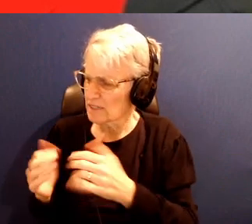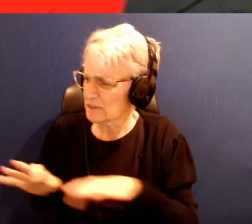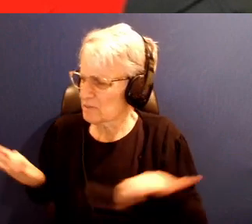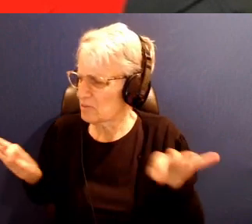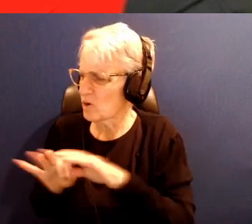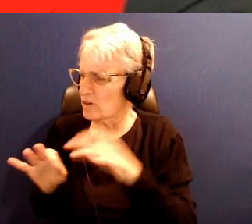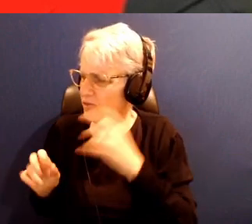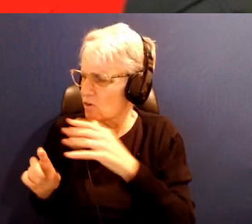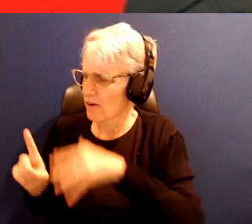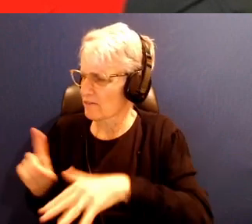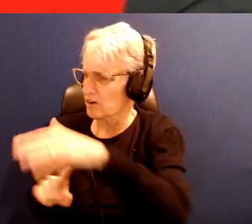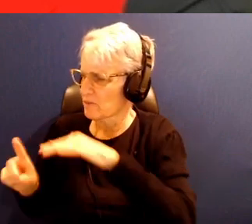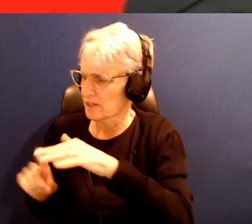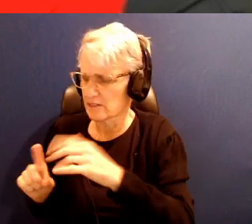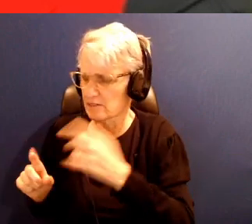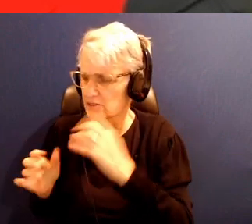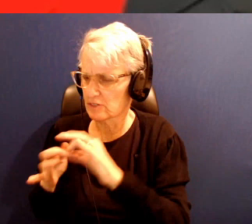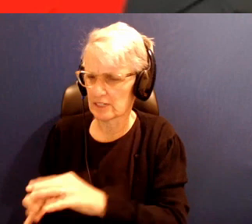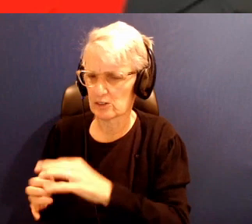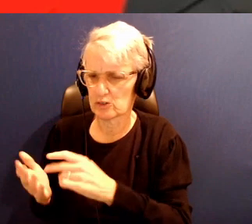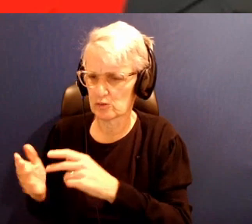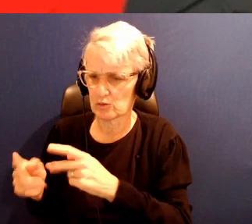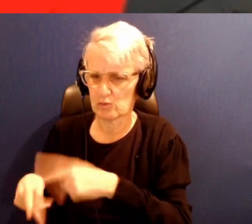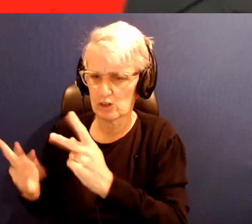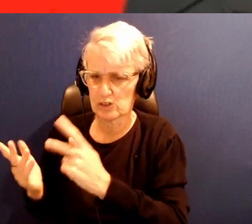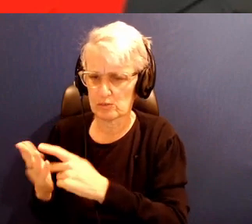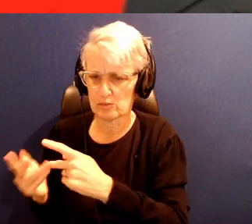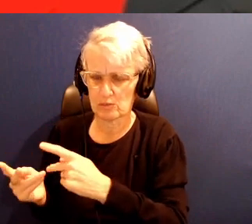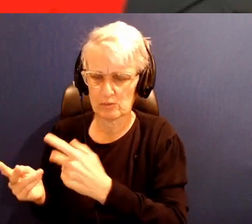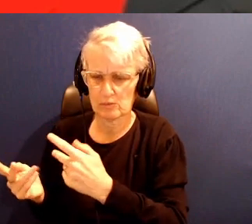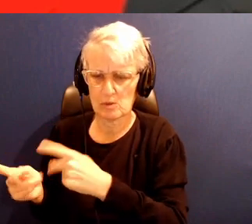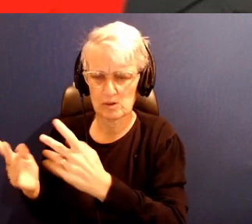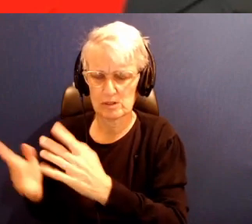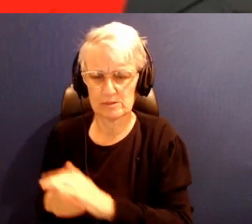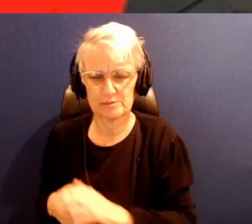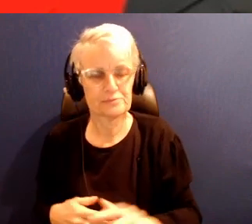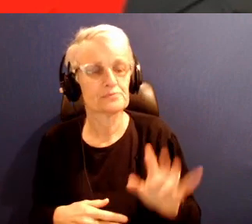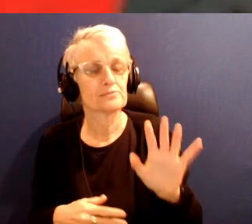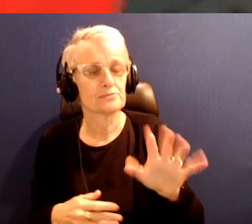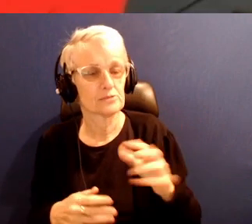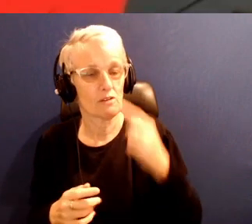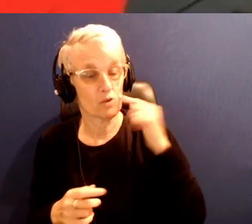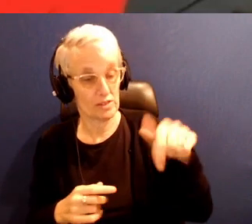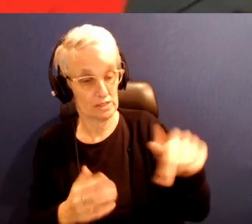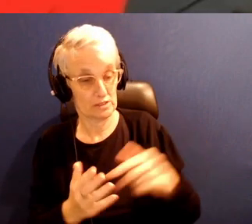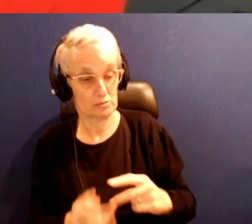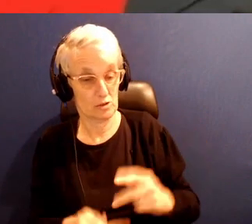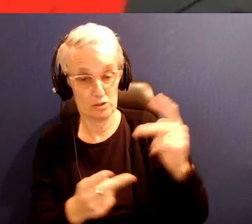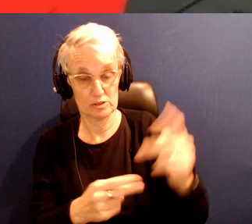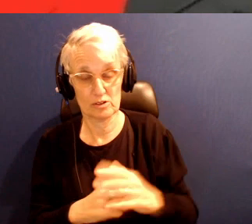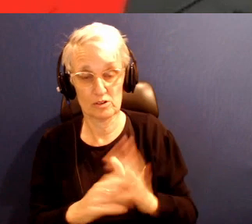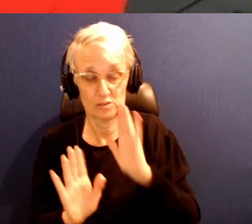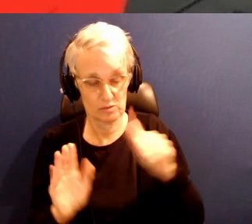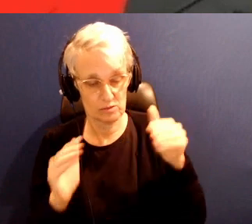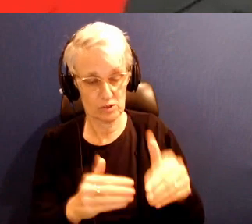essential environmental elements to cover in the project proposal? First, For this